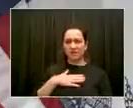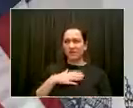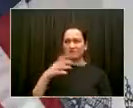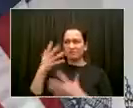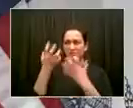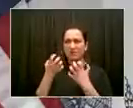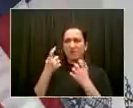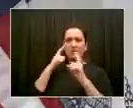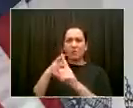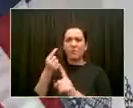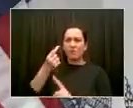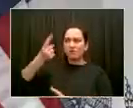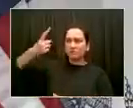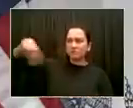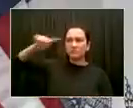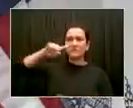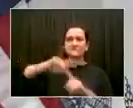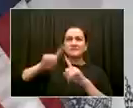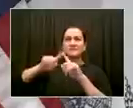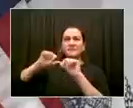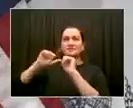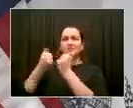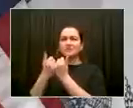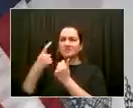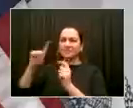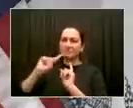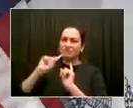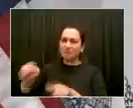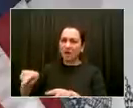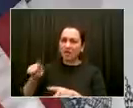the City Hall press office know and we will fix that immediately.